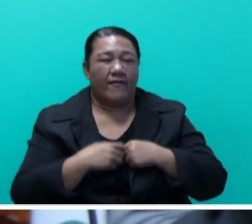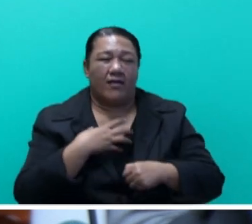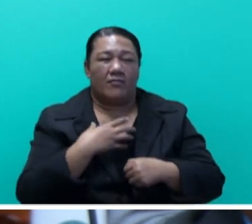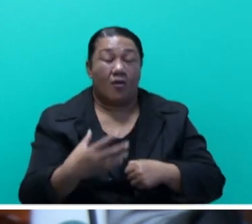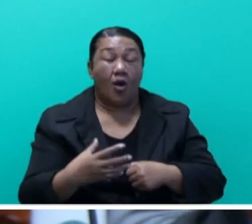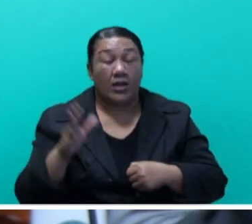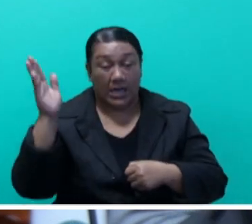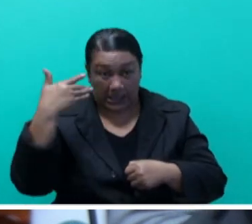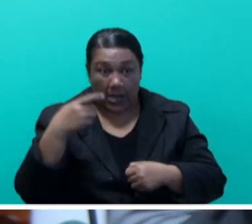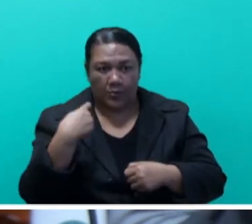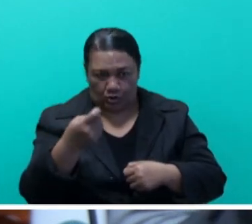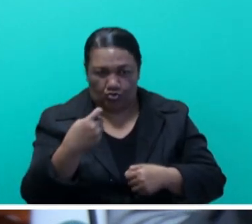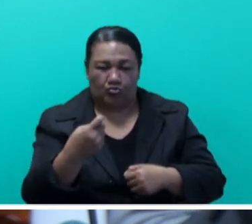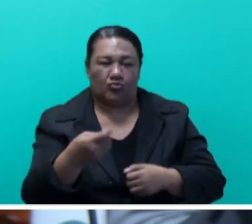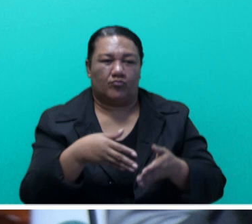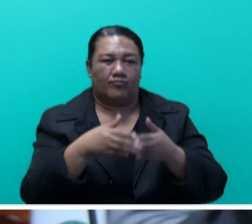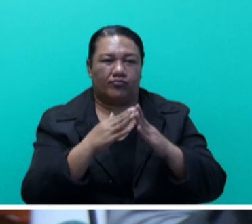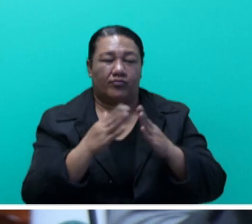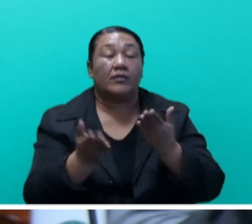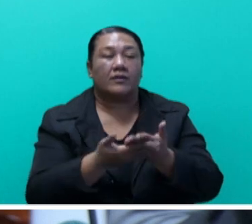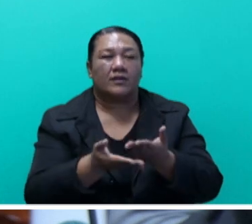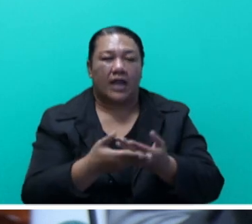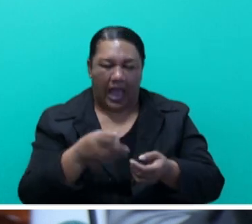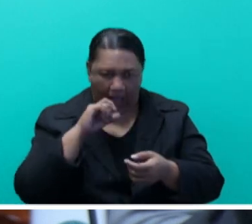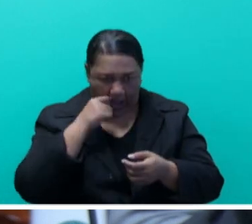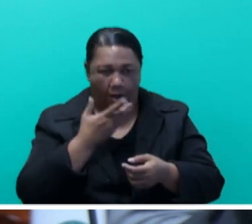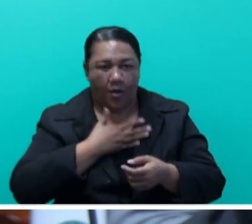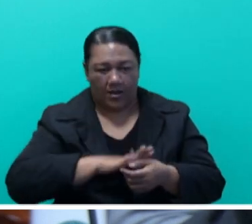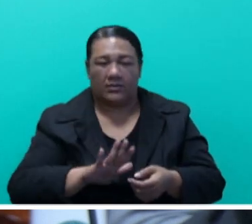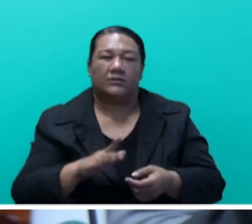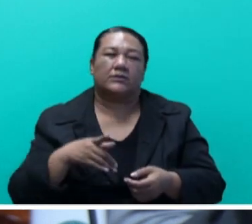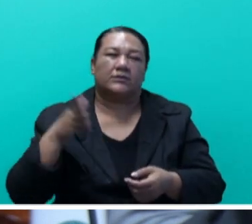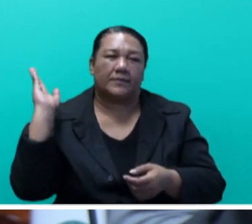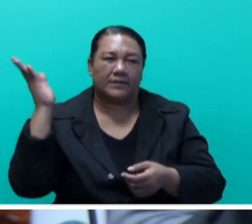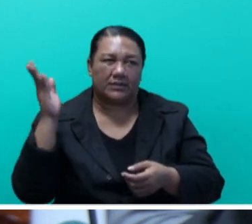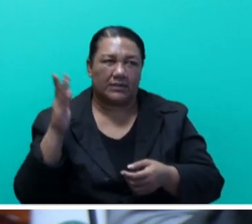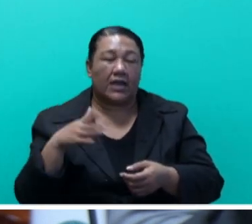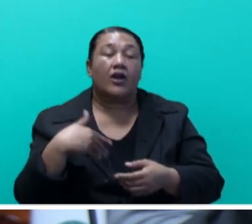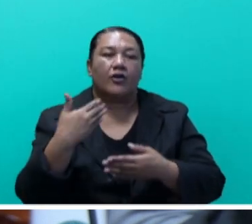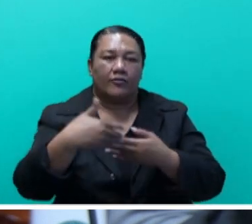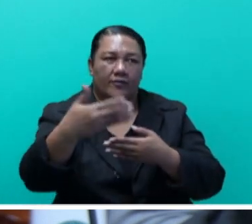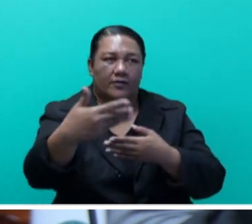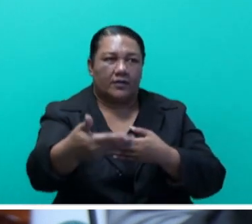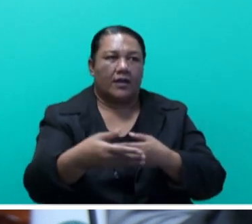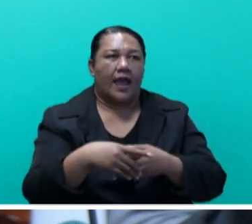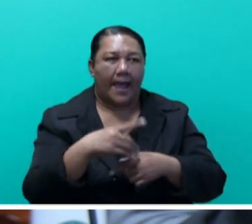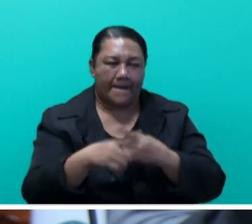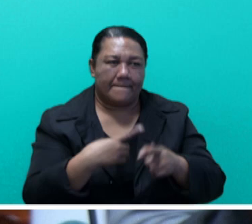I will also be able to present a full ministerial statement on further strategies that we will